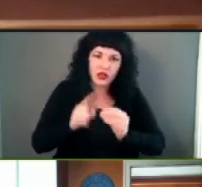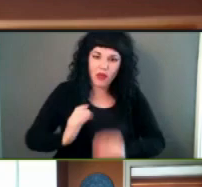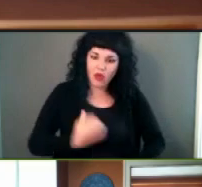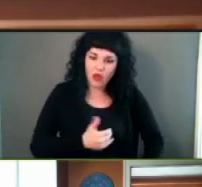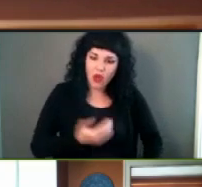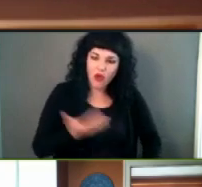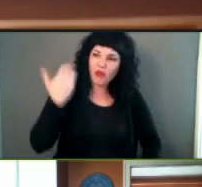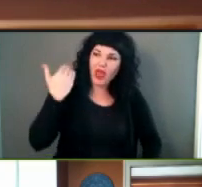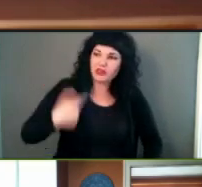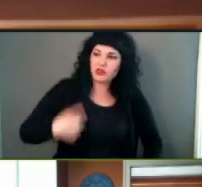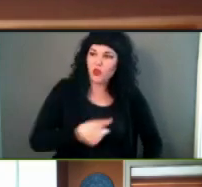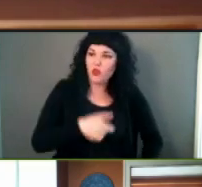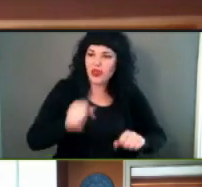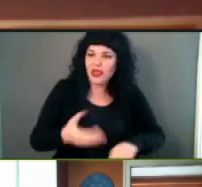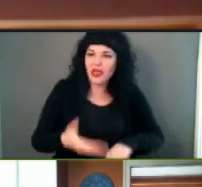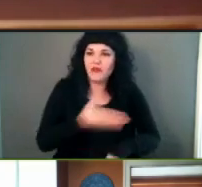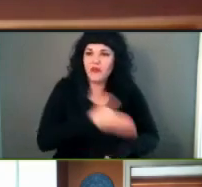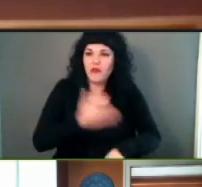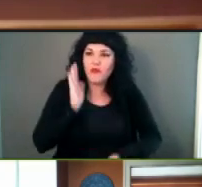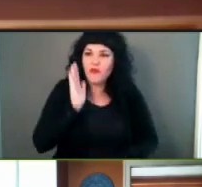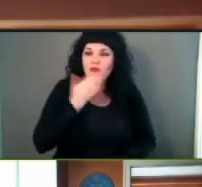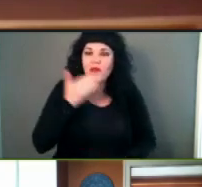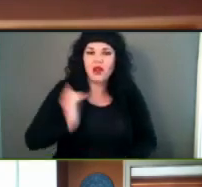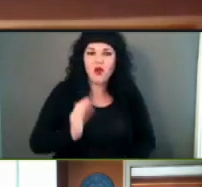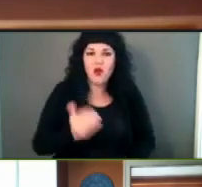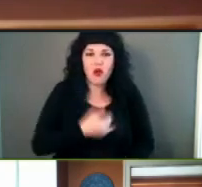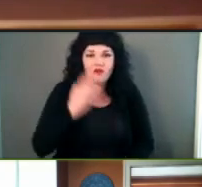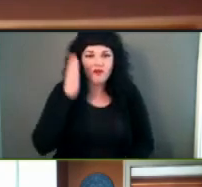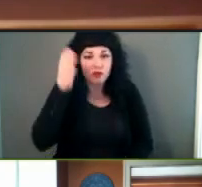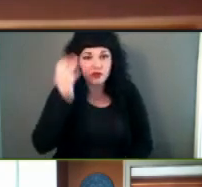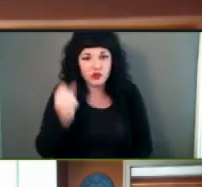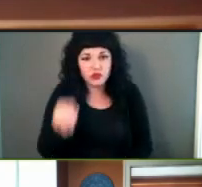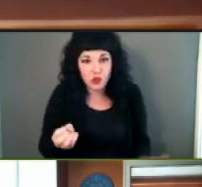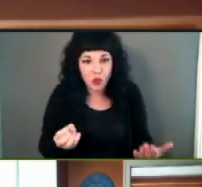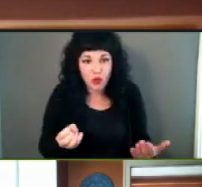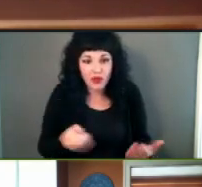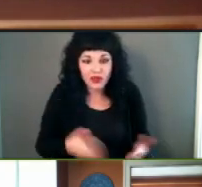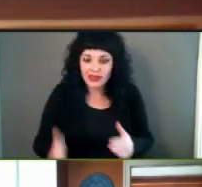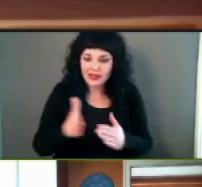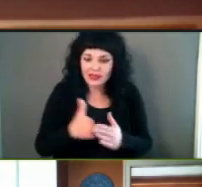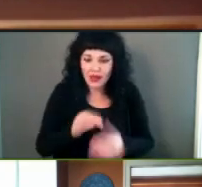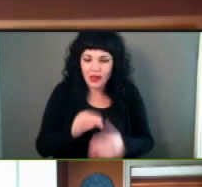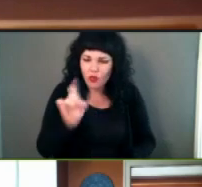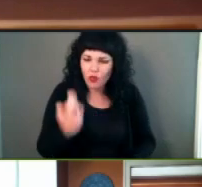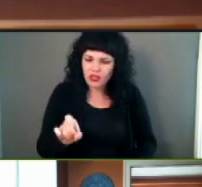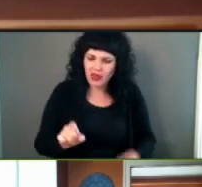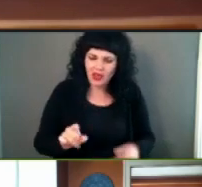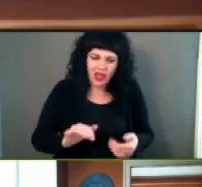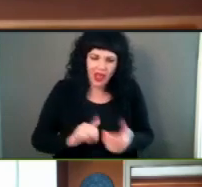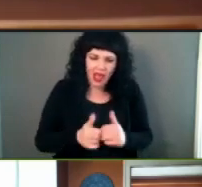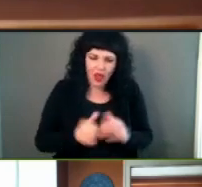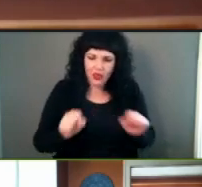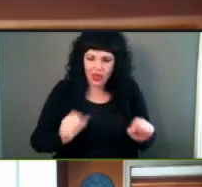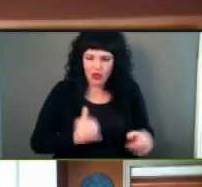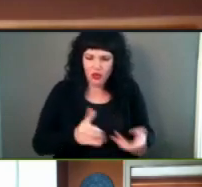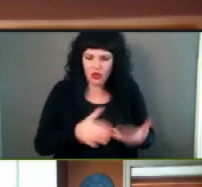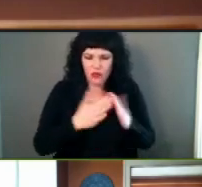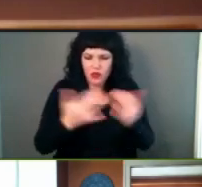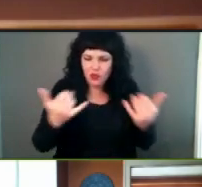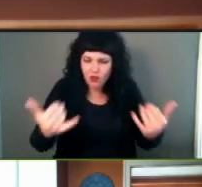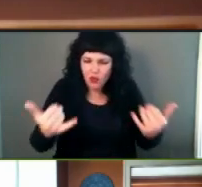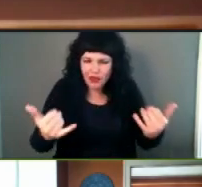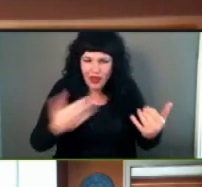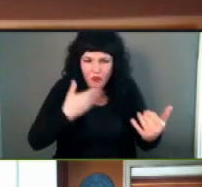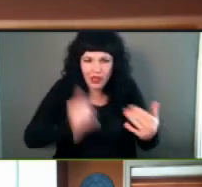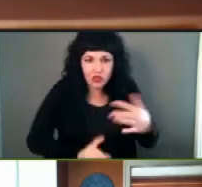moment is, how do we show up right now for our Black brothers and sisters? As allies, what